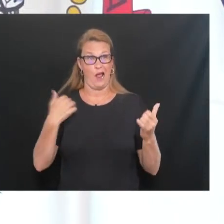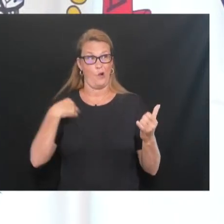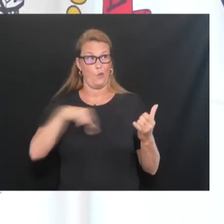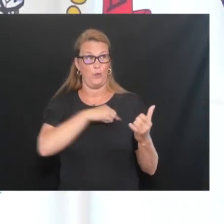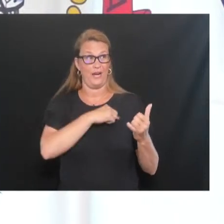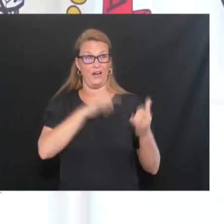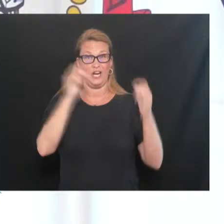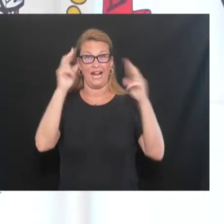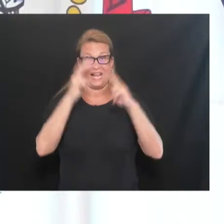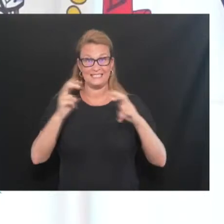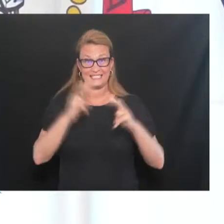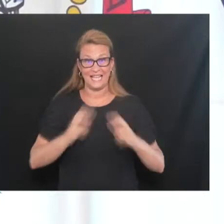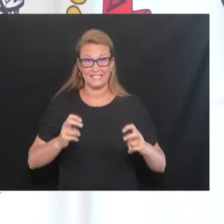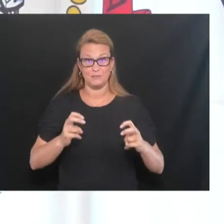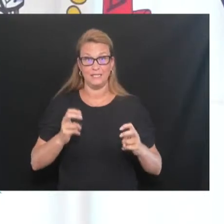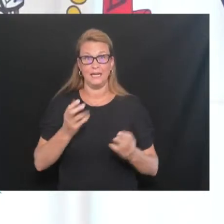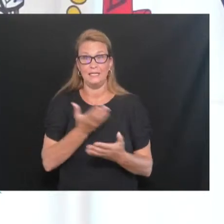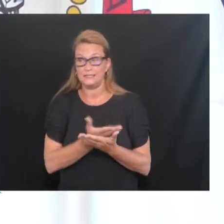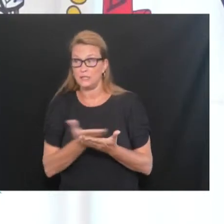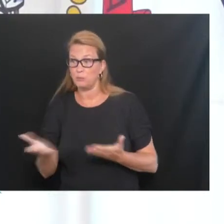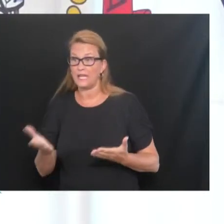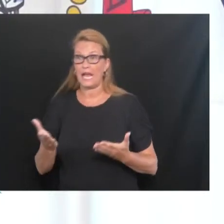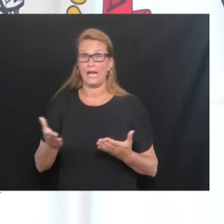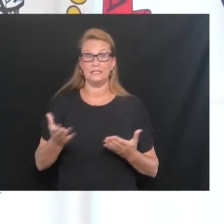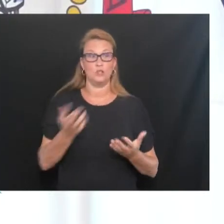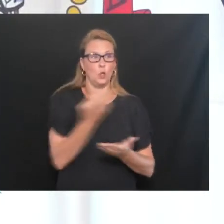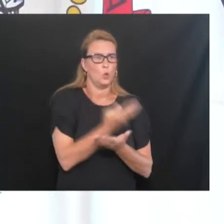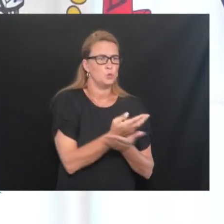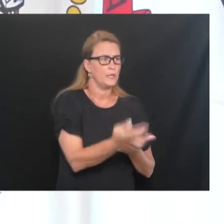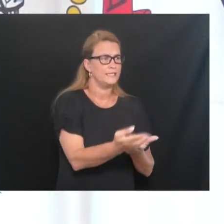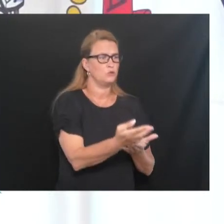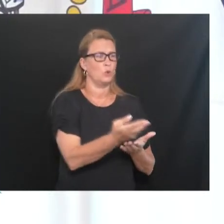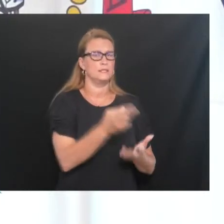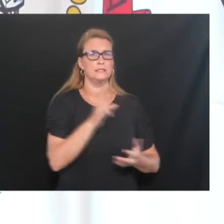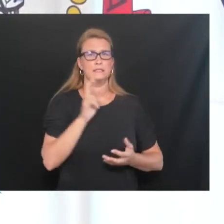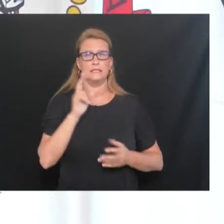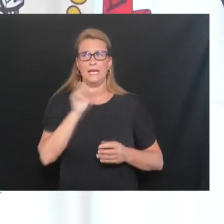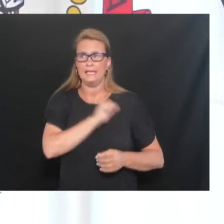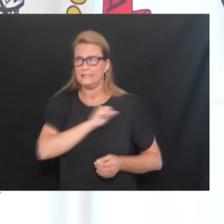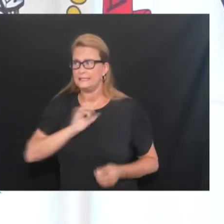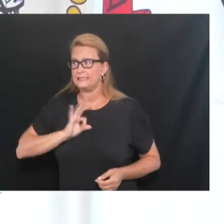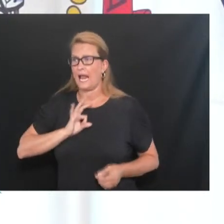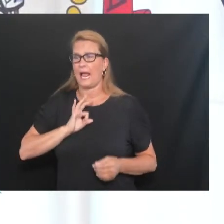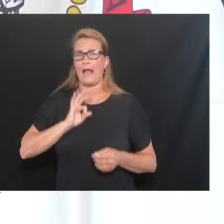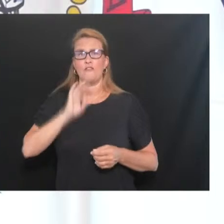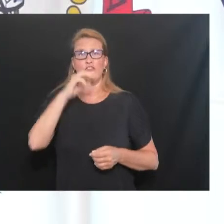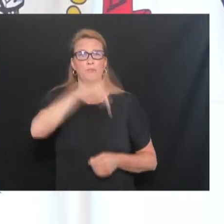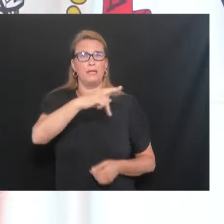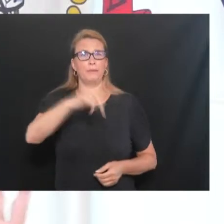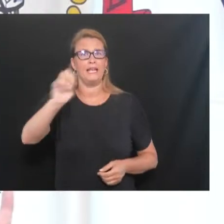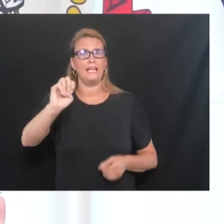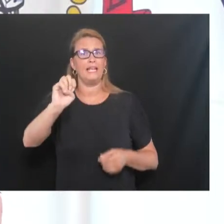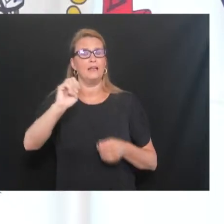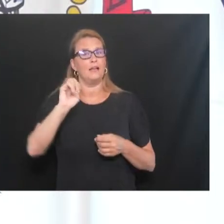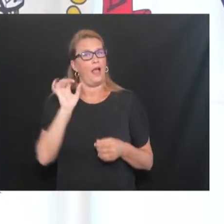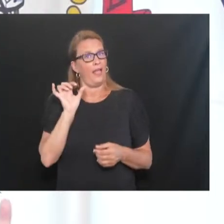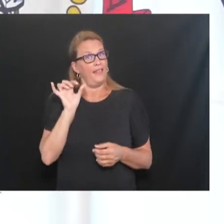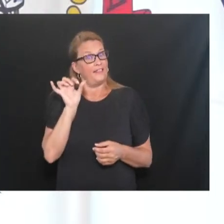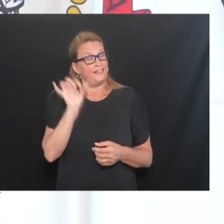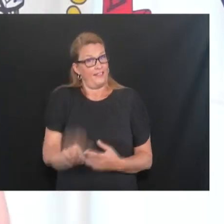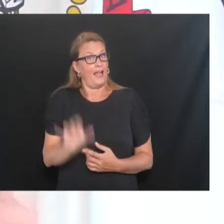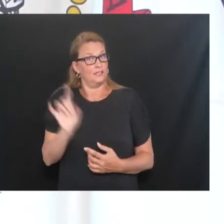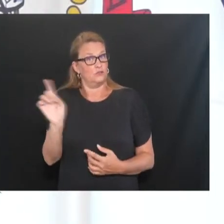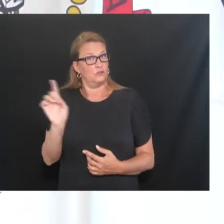the supplies and resources and manpower that we have at our hospitals and PPE That's because